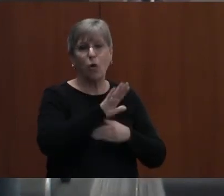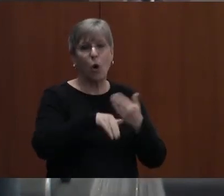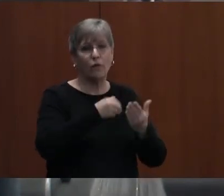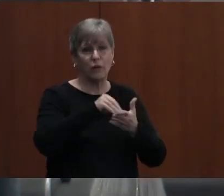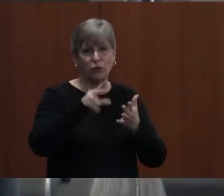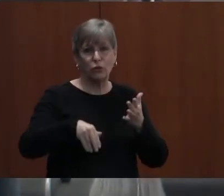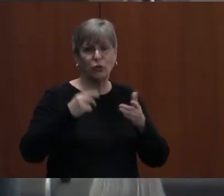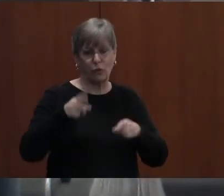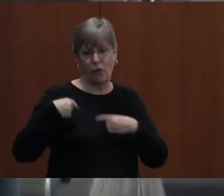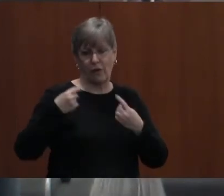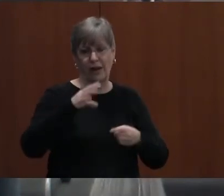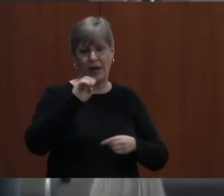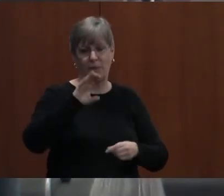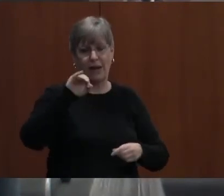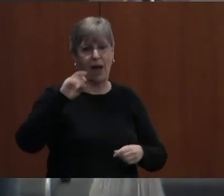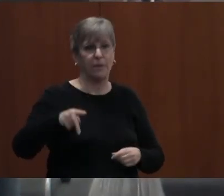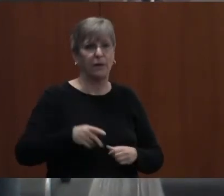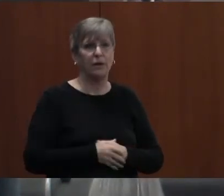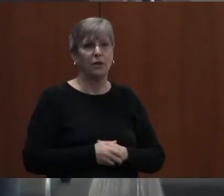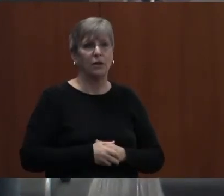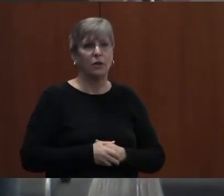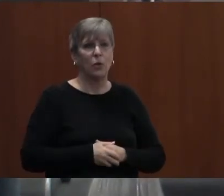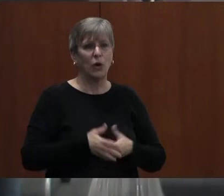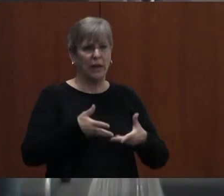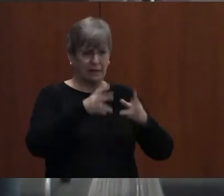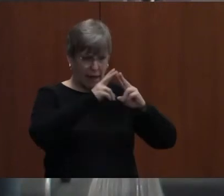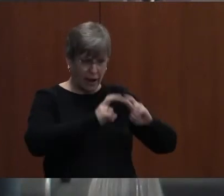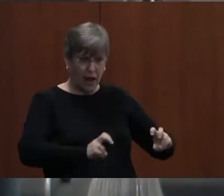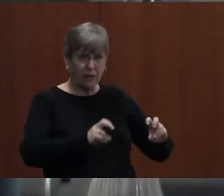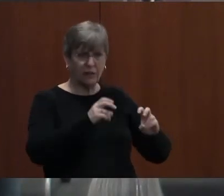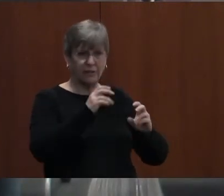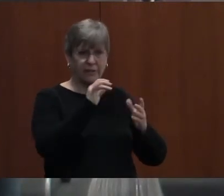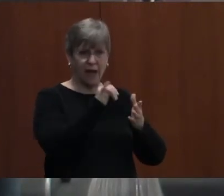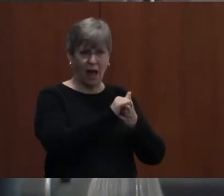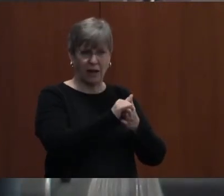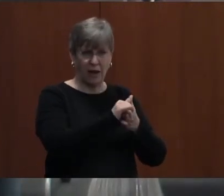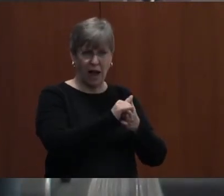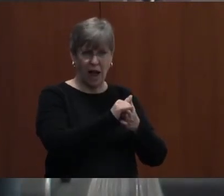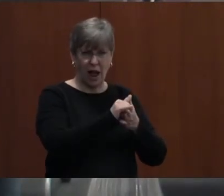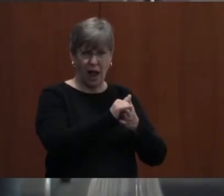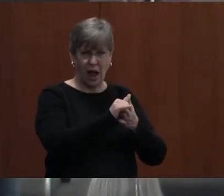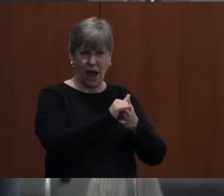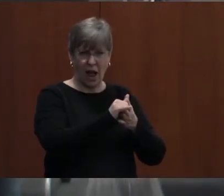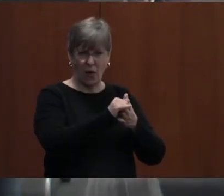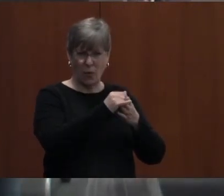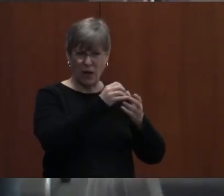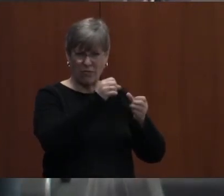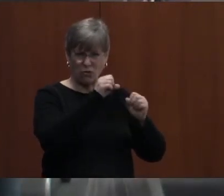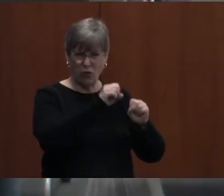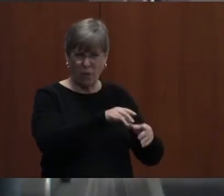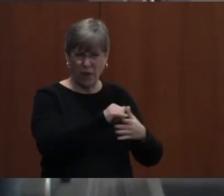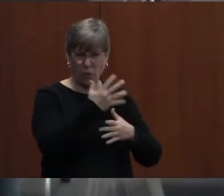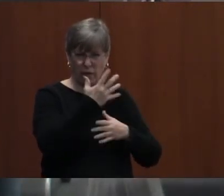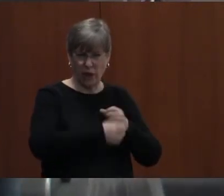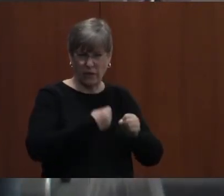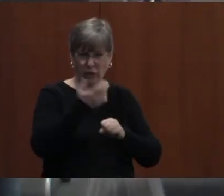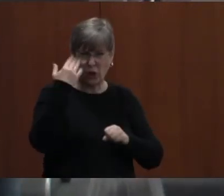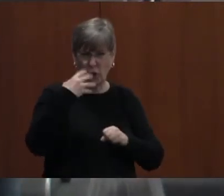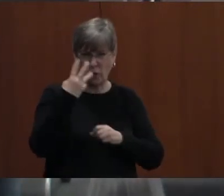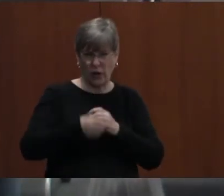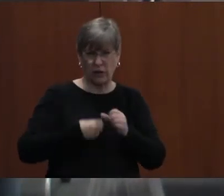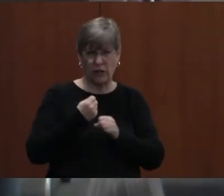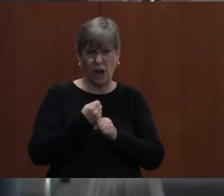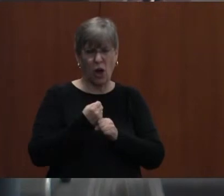would have MCAP. When did the state get rid of PARC? How long ago was it? About 5 years ago, Dr. Michael? I guess. Probably Right, 4